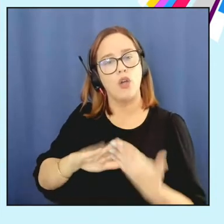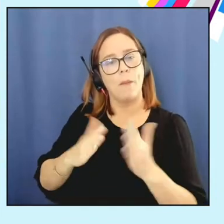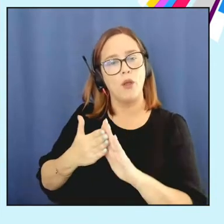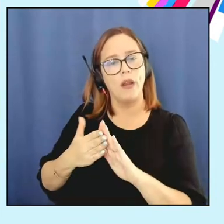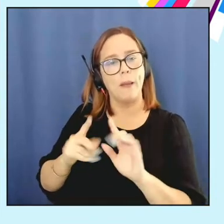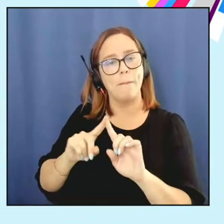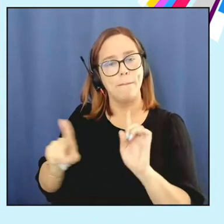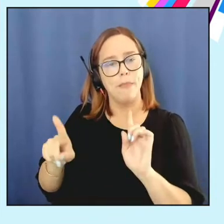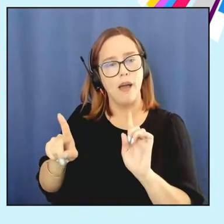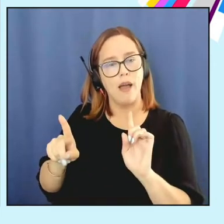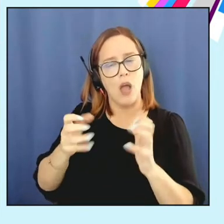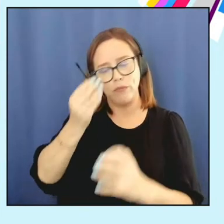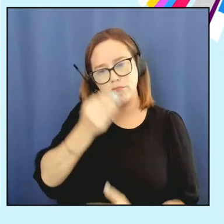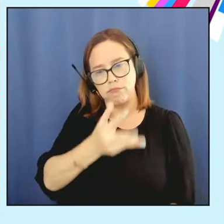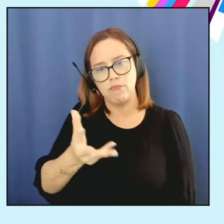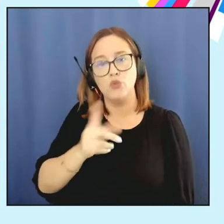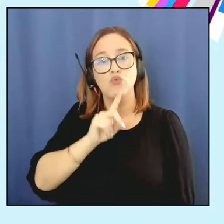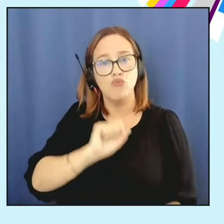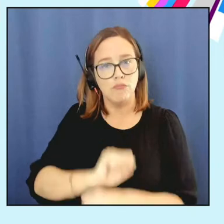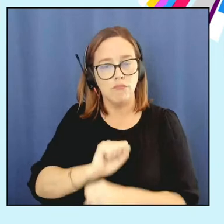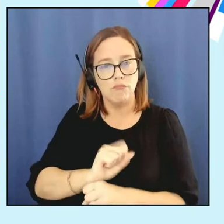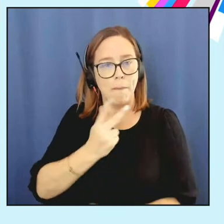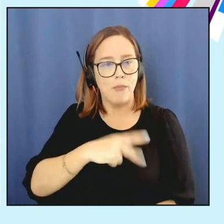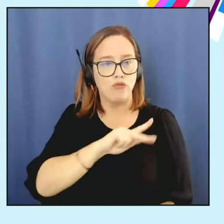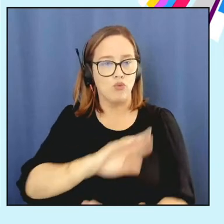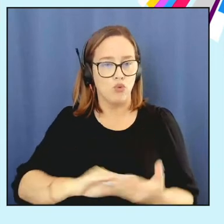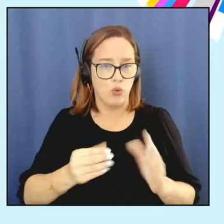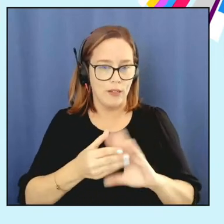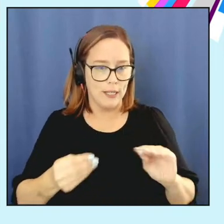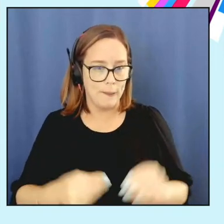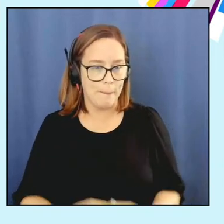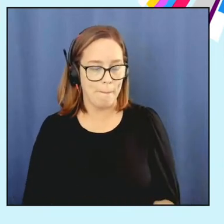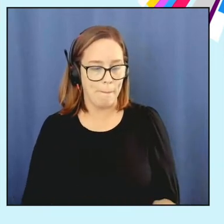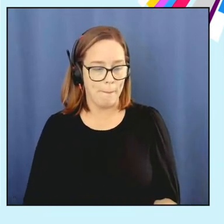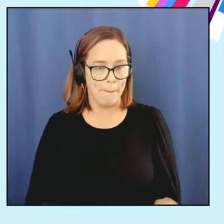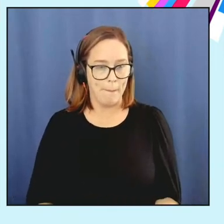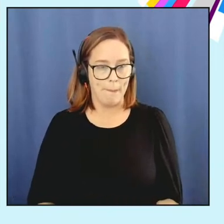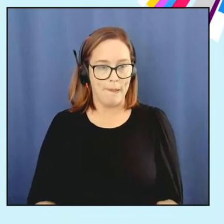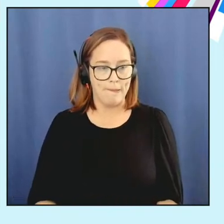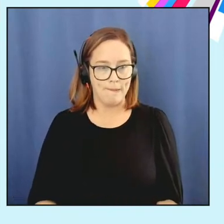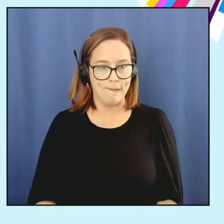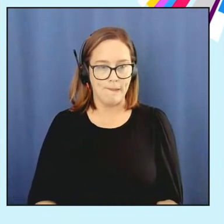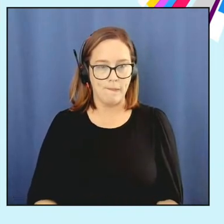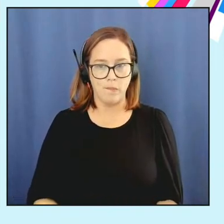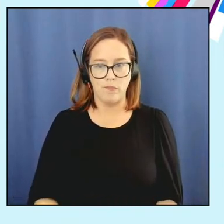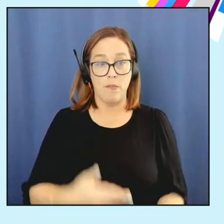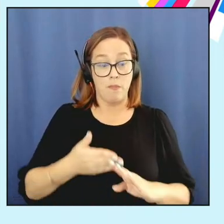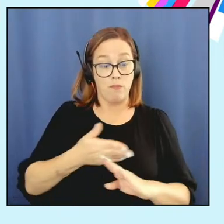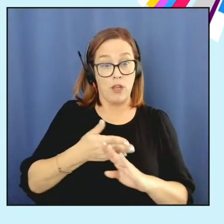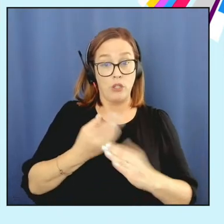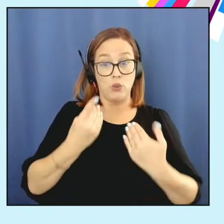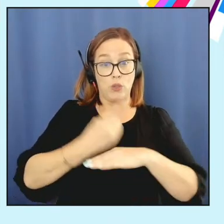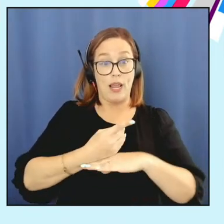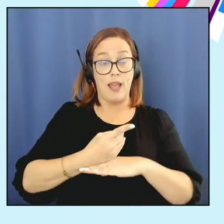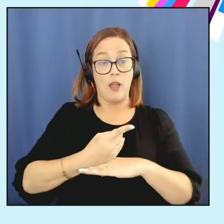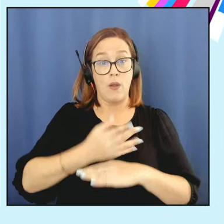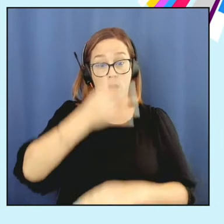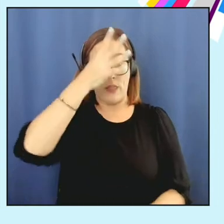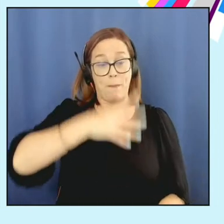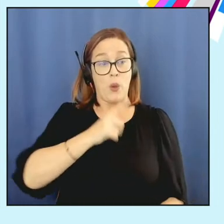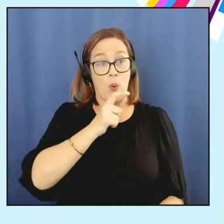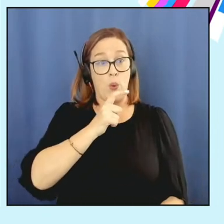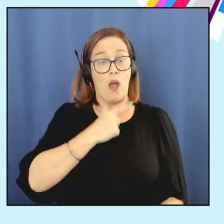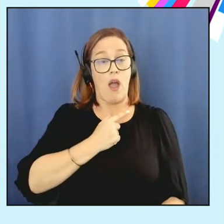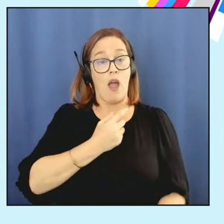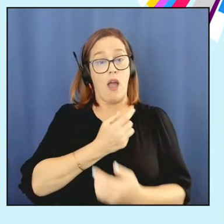personal story. Earlier today, the man I'd called my love for over 5 years, had to get a